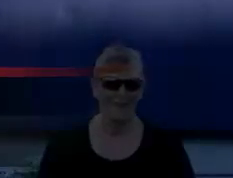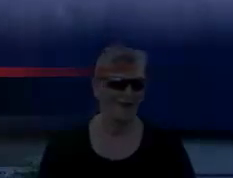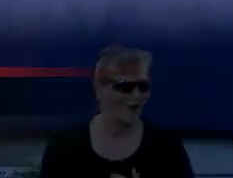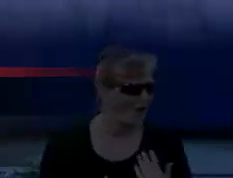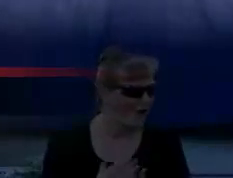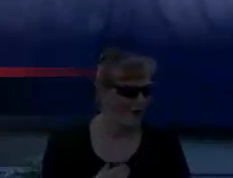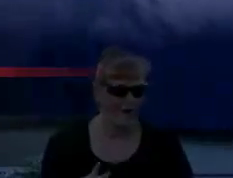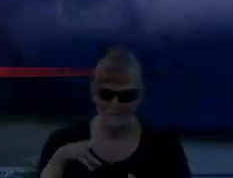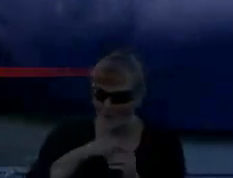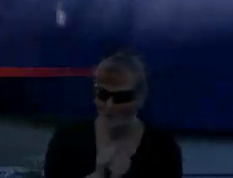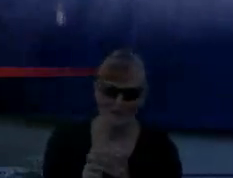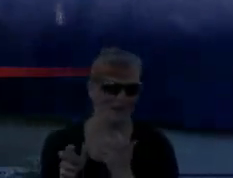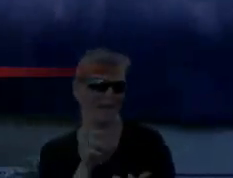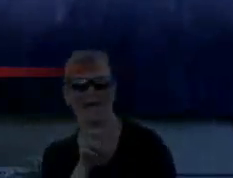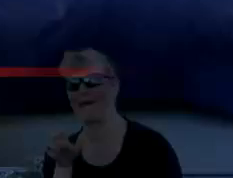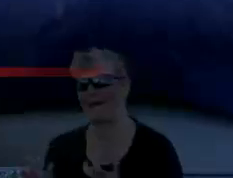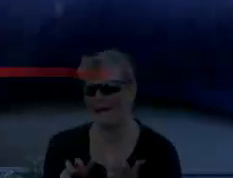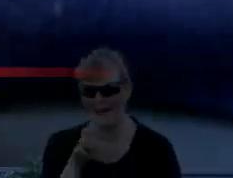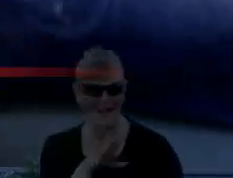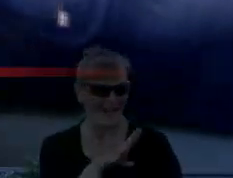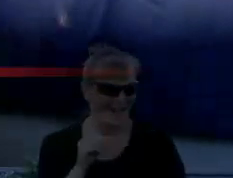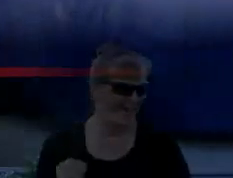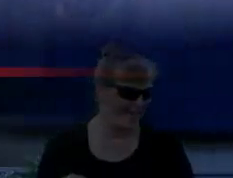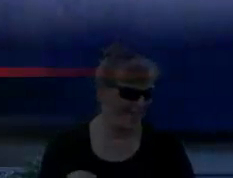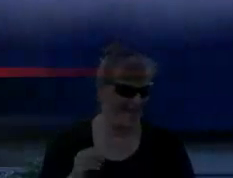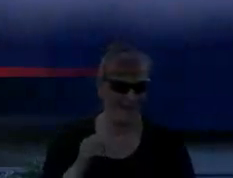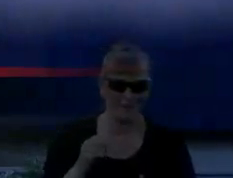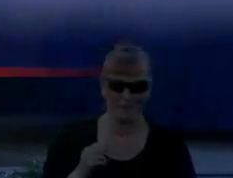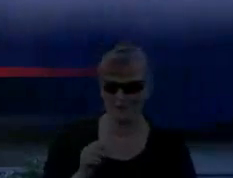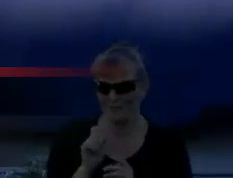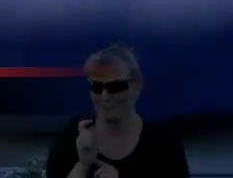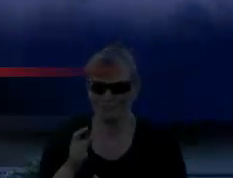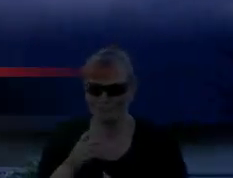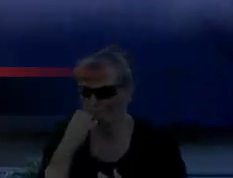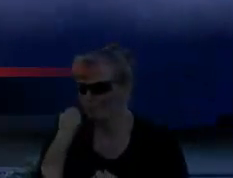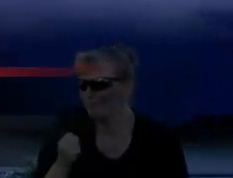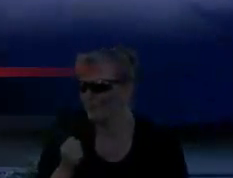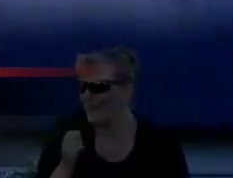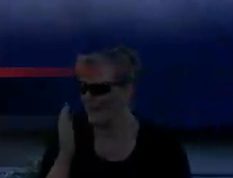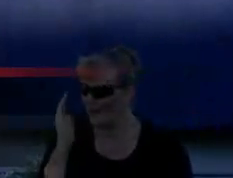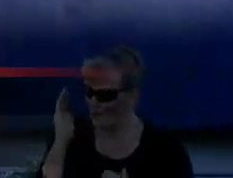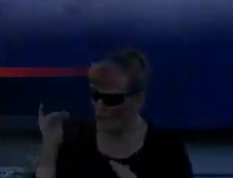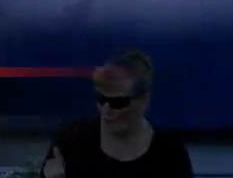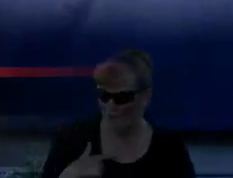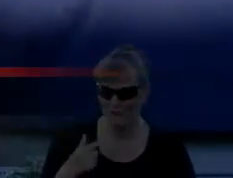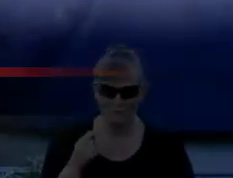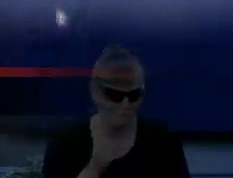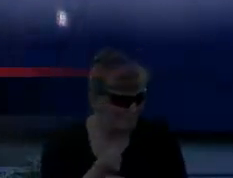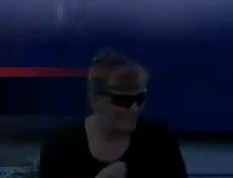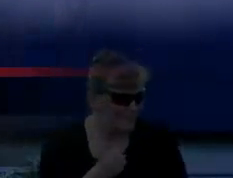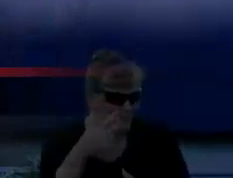laughs and wild moments, and I hope that each and every one of you created a tremendous legacy to leave behind at Chiawana.